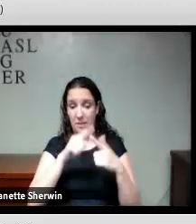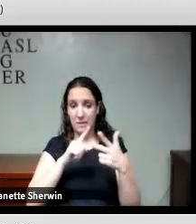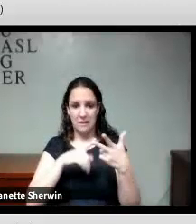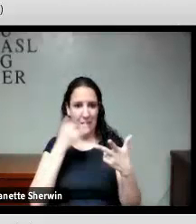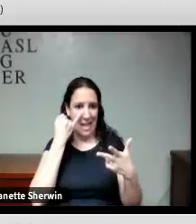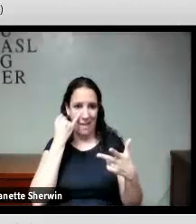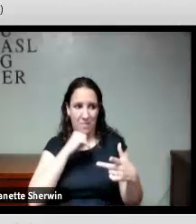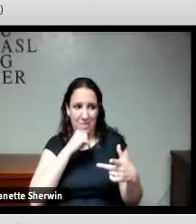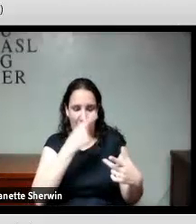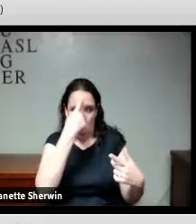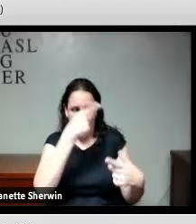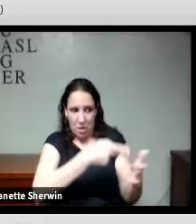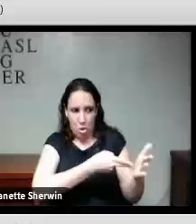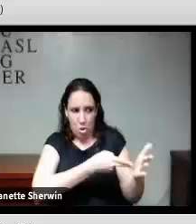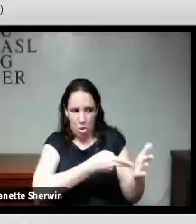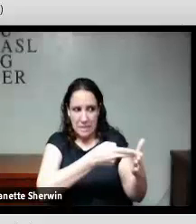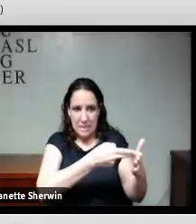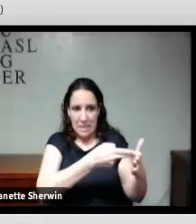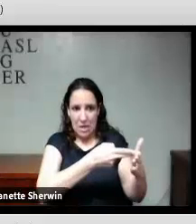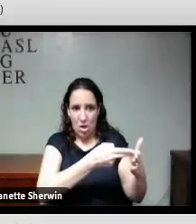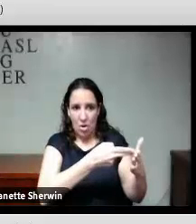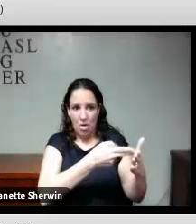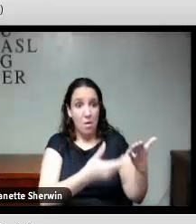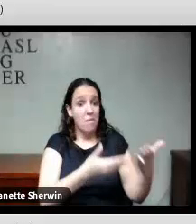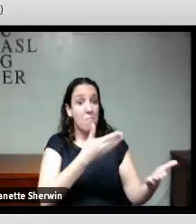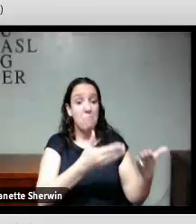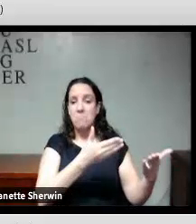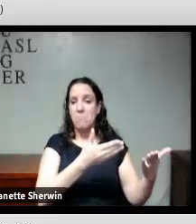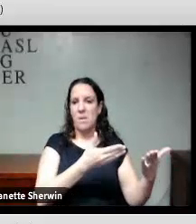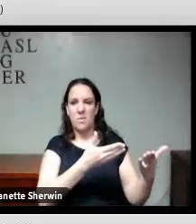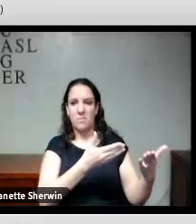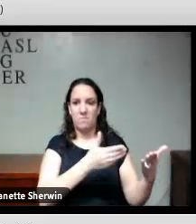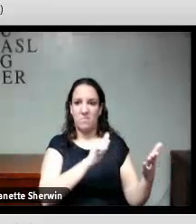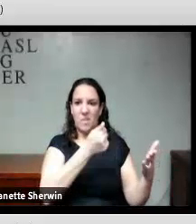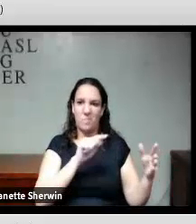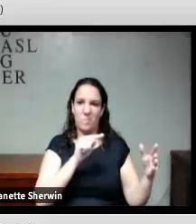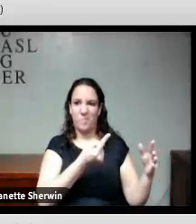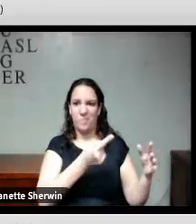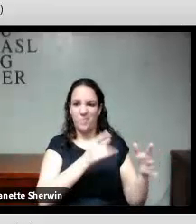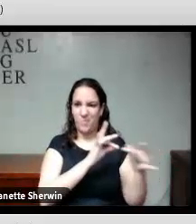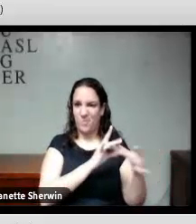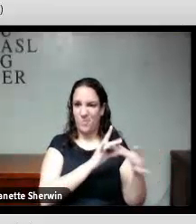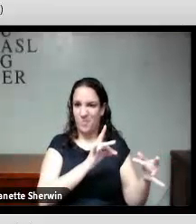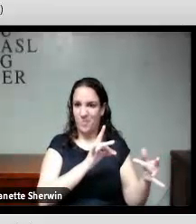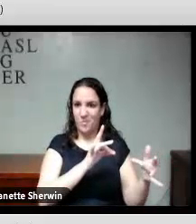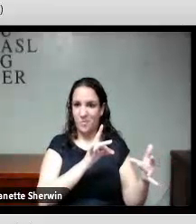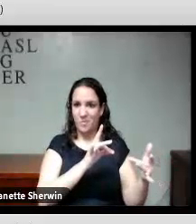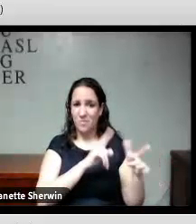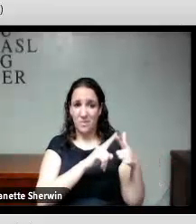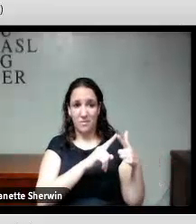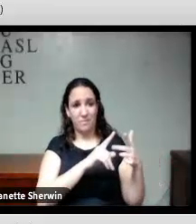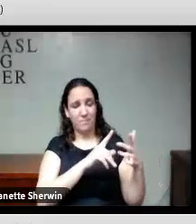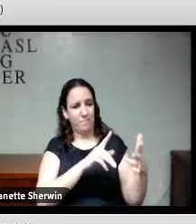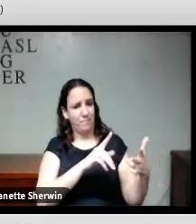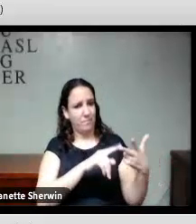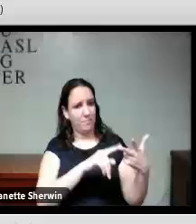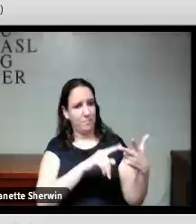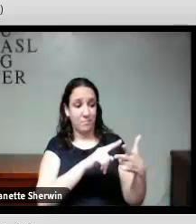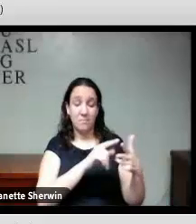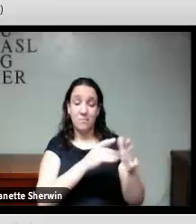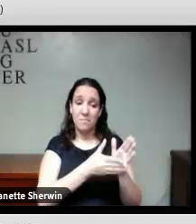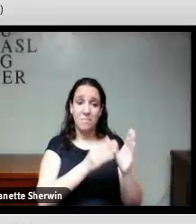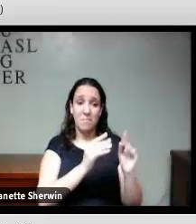sincere in thanking them, they may make another snarky remark. And when it gets snarky and personal, then you become more defensive,